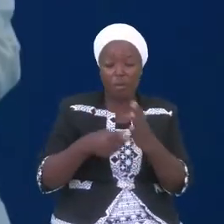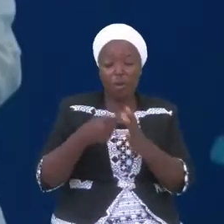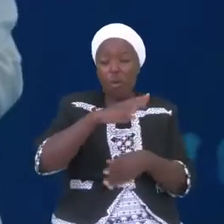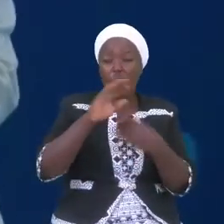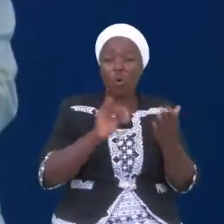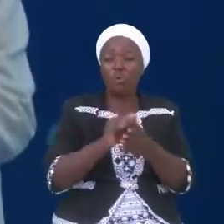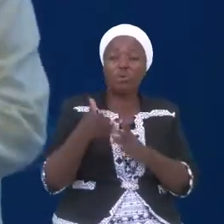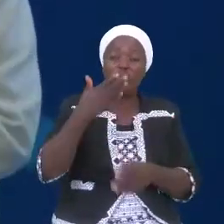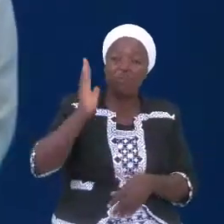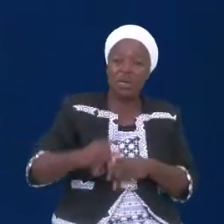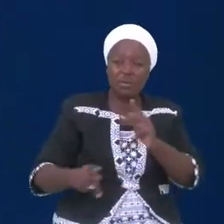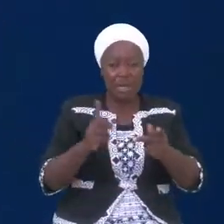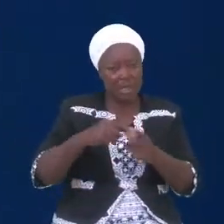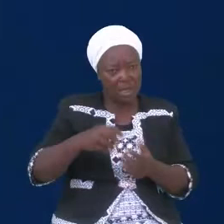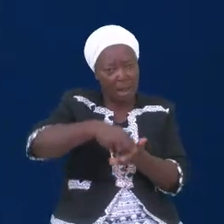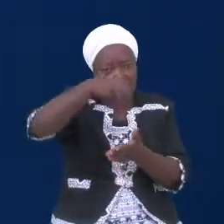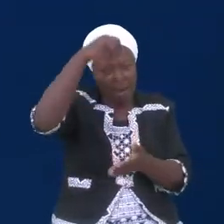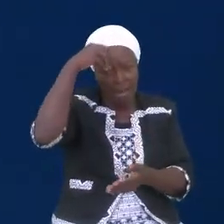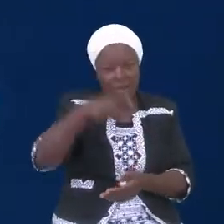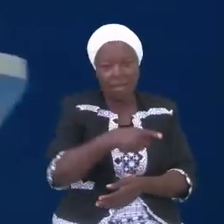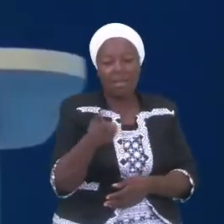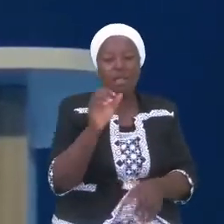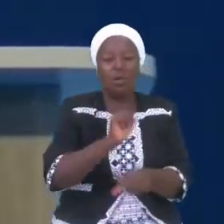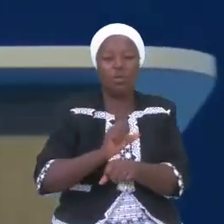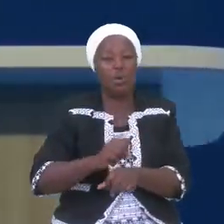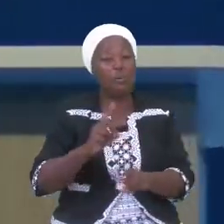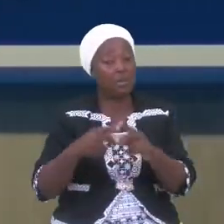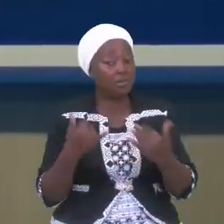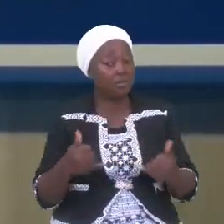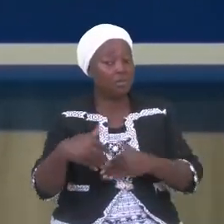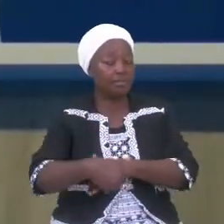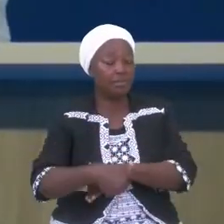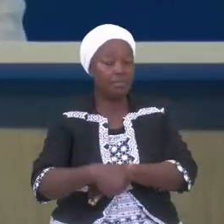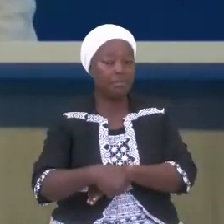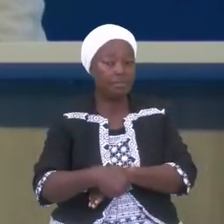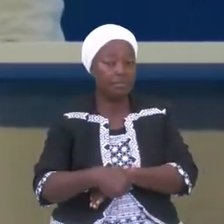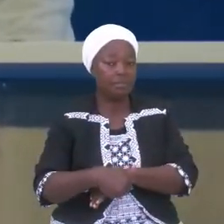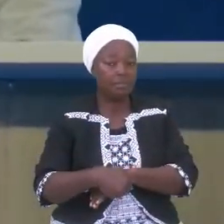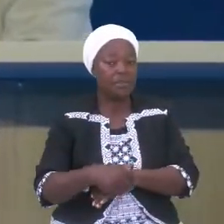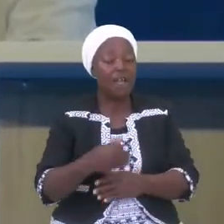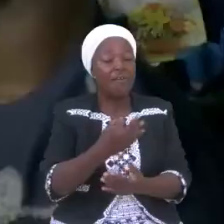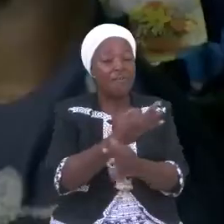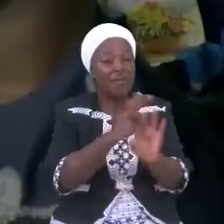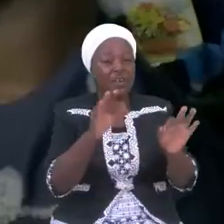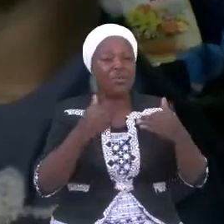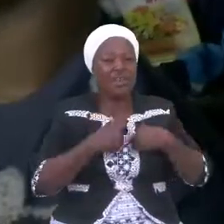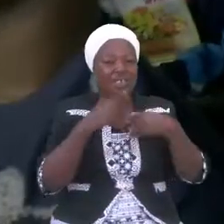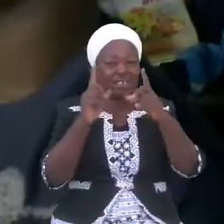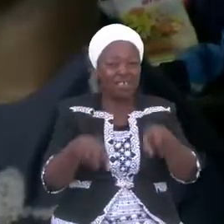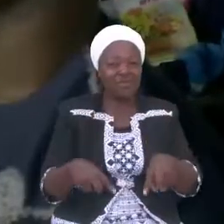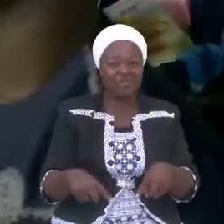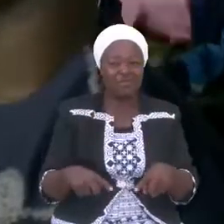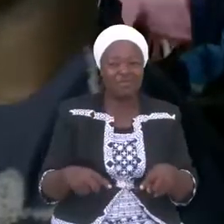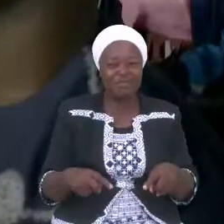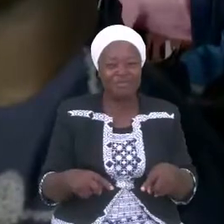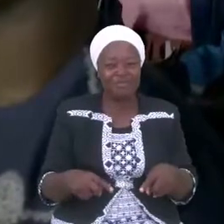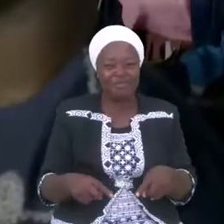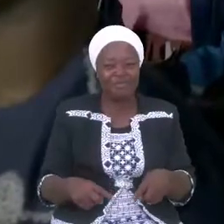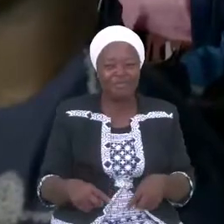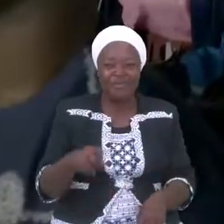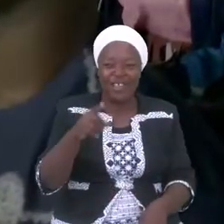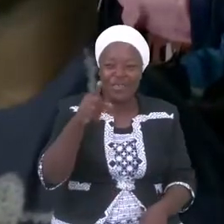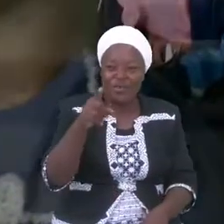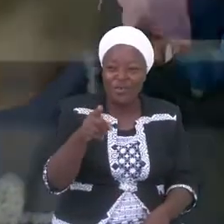and learned their works. But tonight, emancipation has come. You will